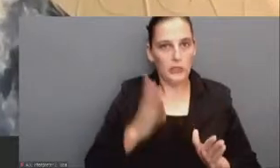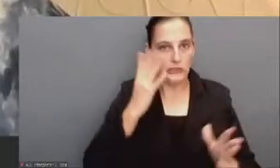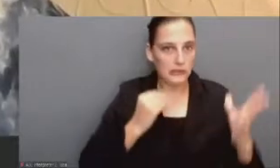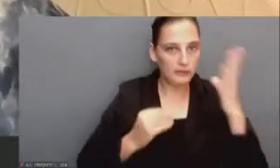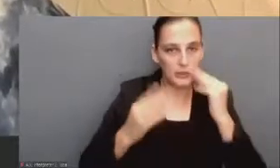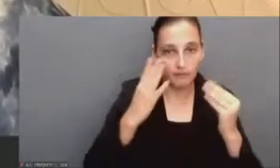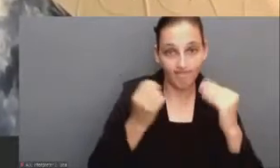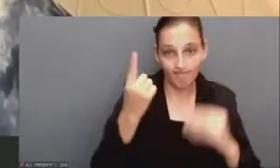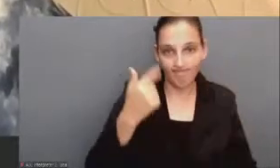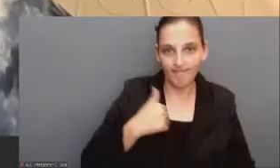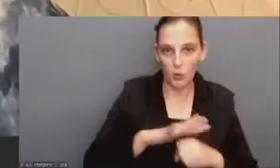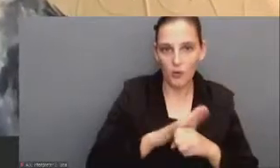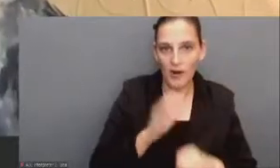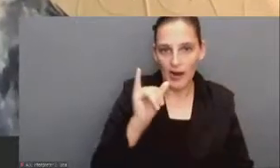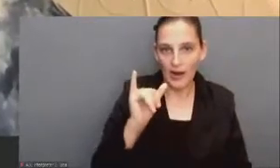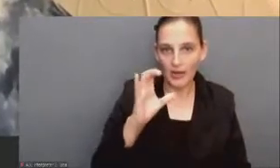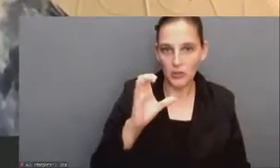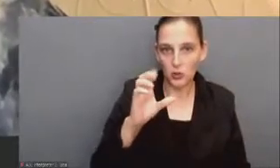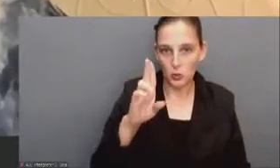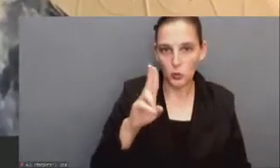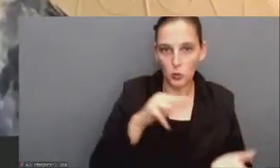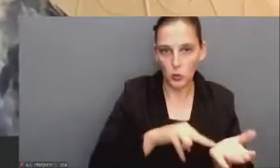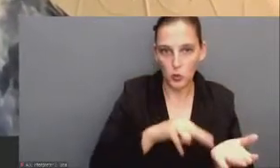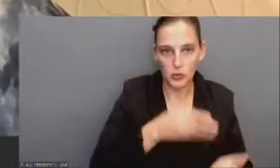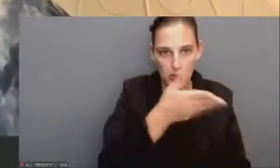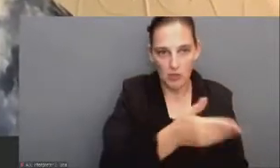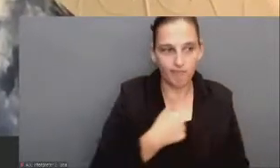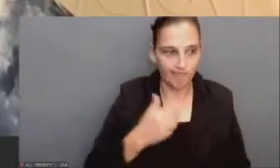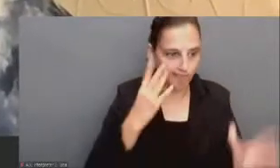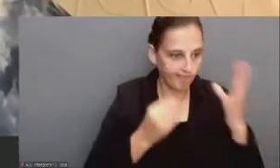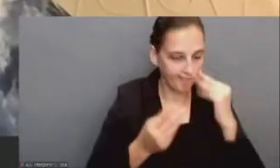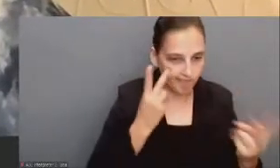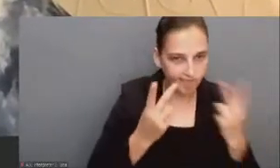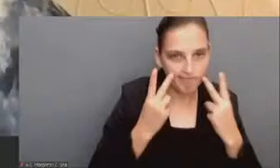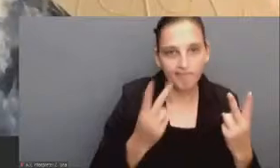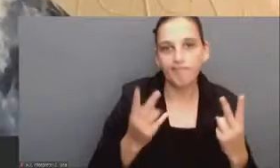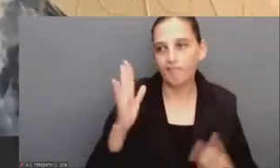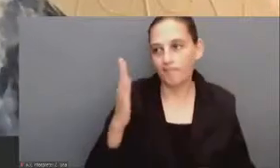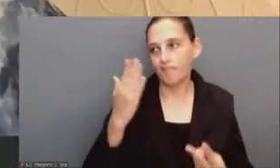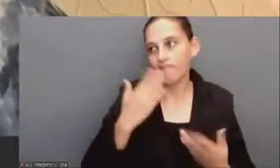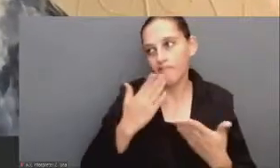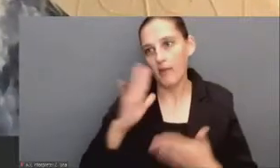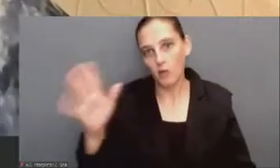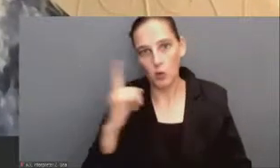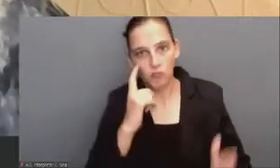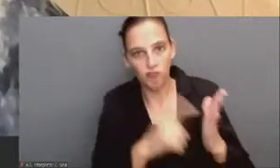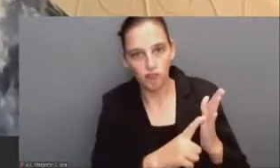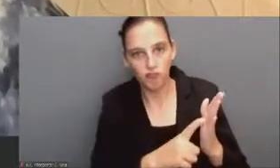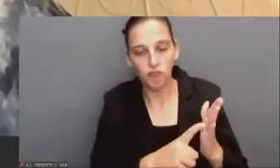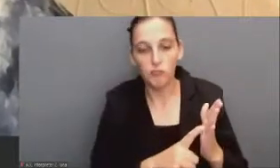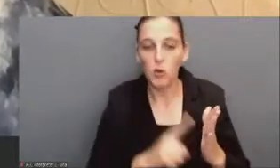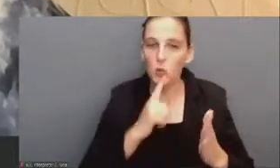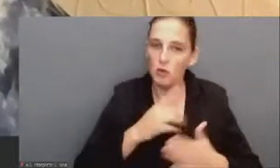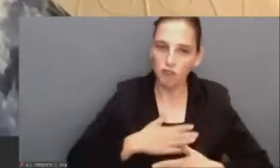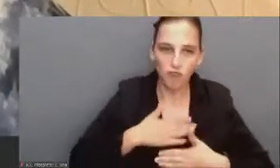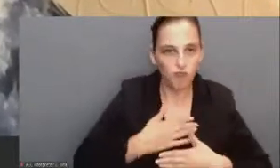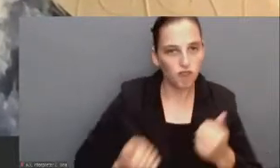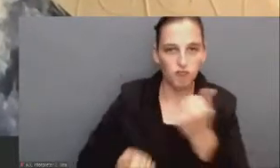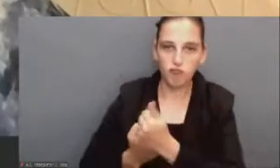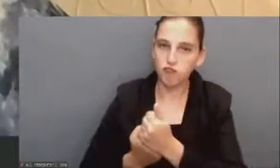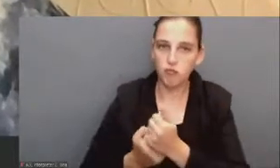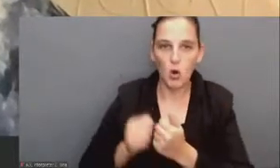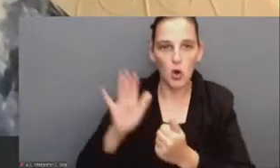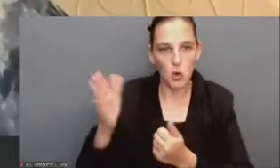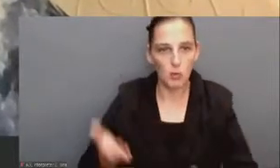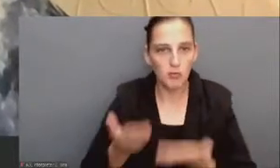nurse there. And I appreciate fully your recommendations to fully fund preparedness